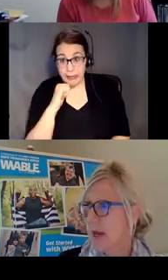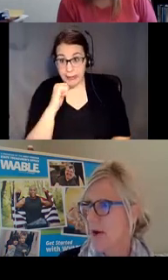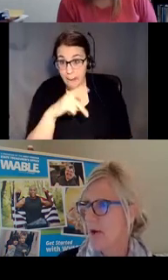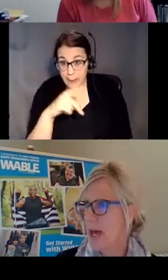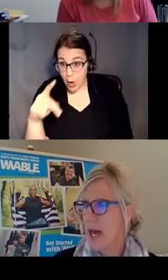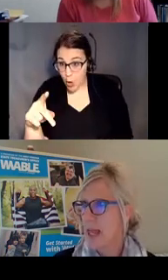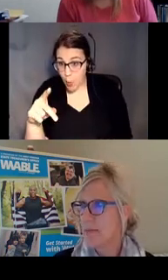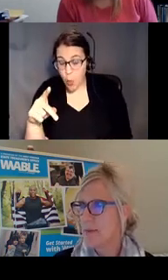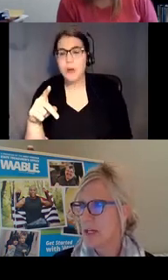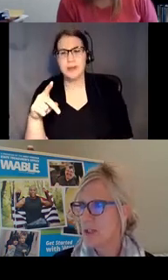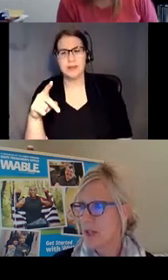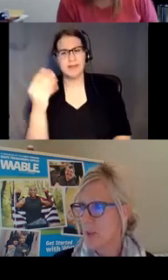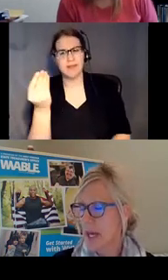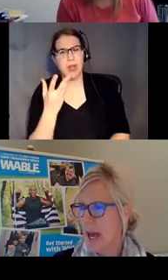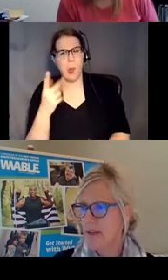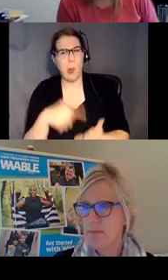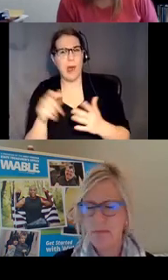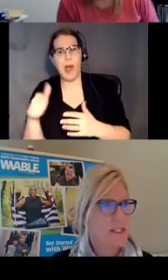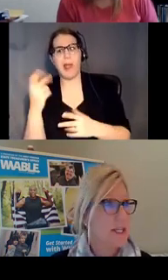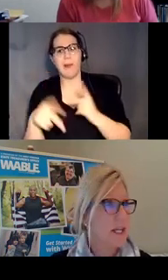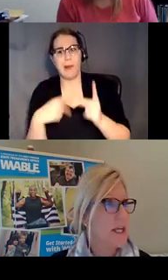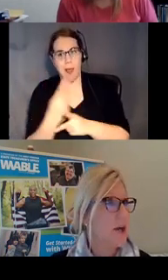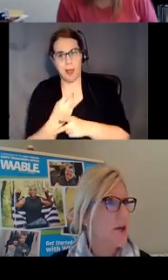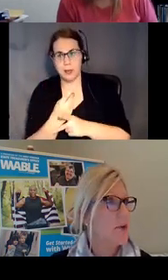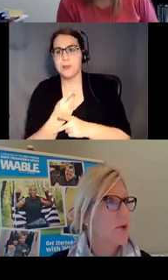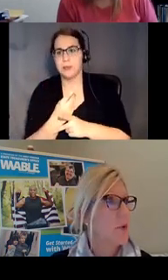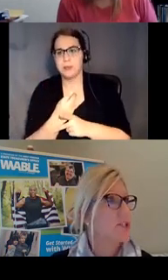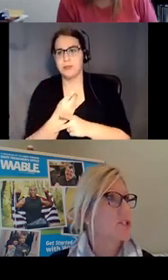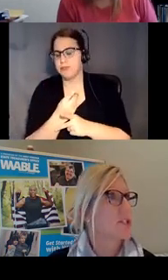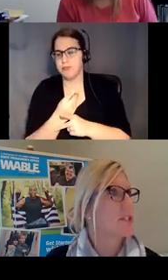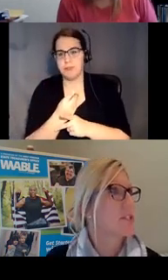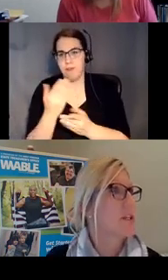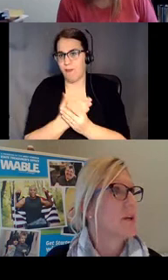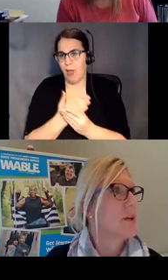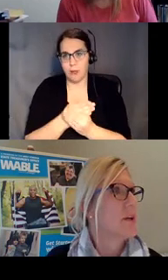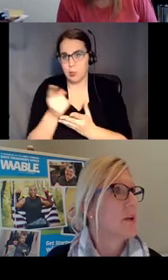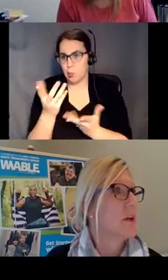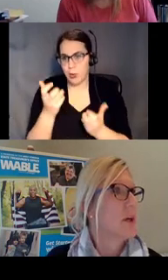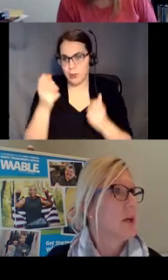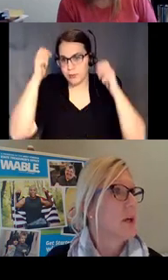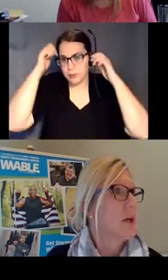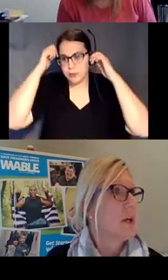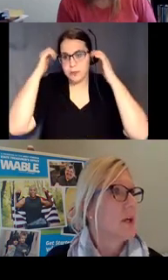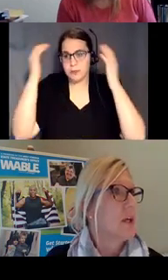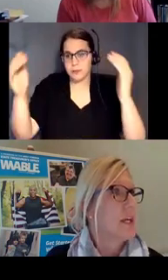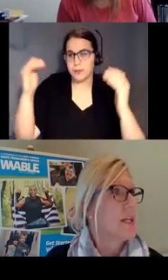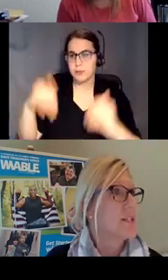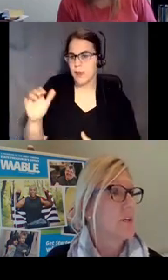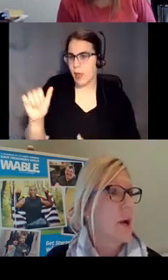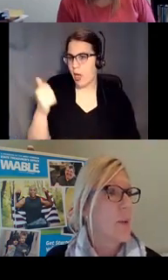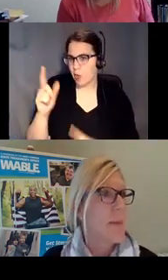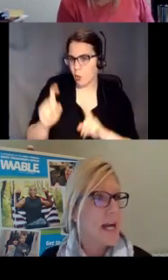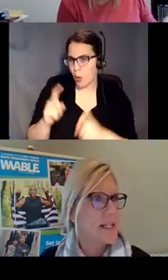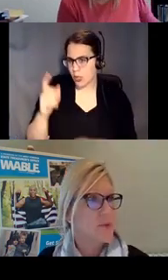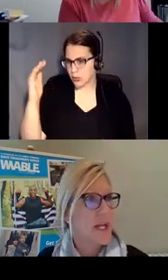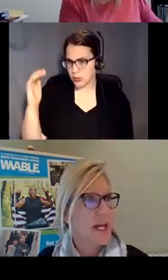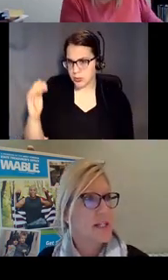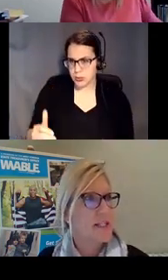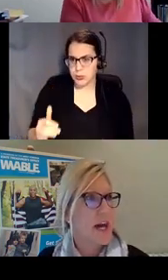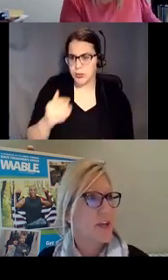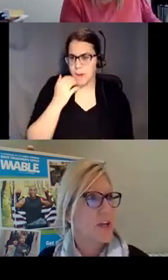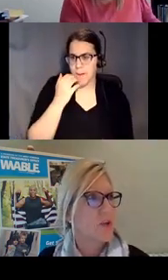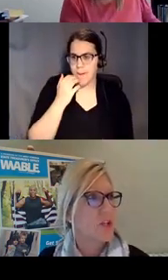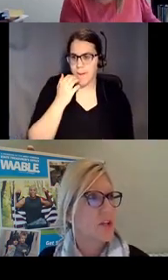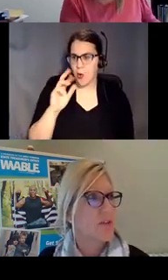your email. And let me make sure that we haven't missed any other questions. Is there a max? Renee